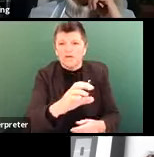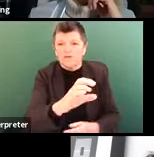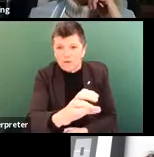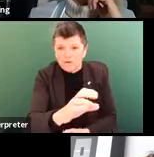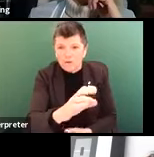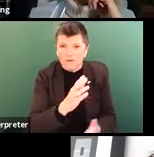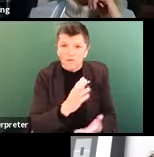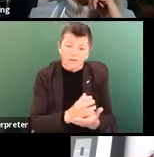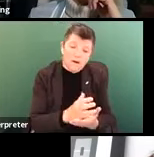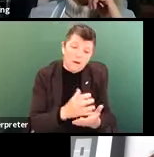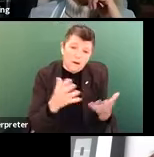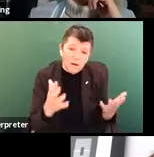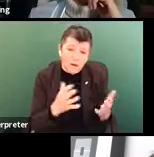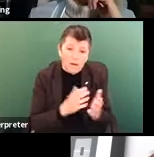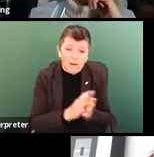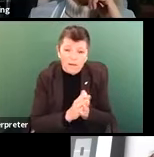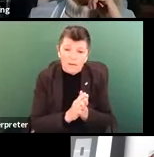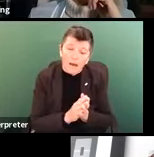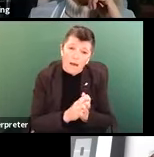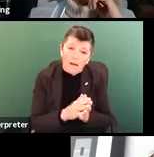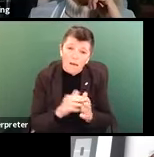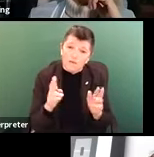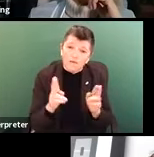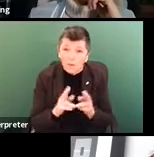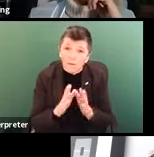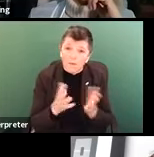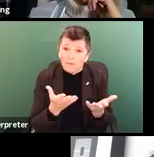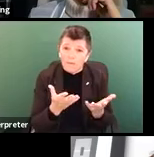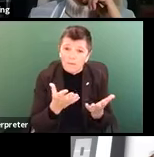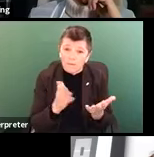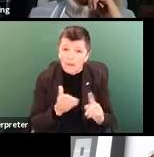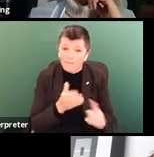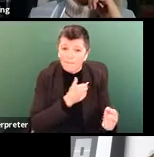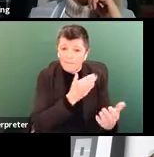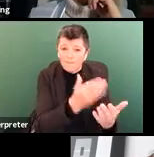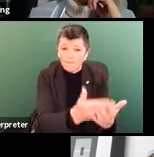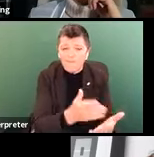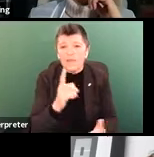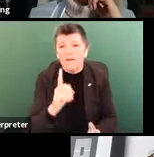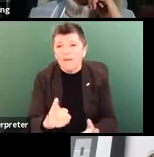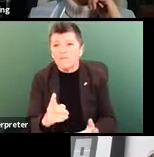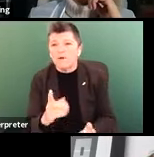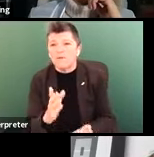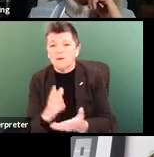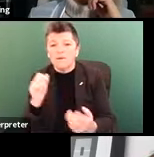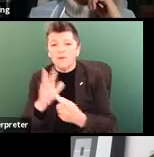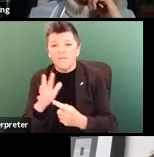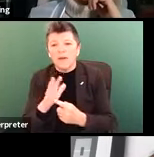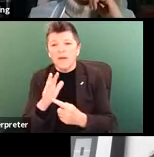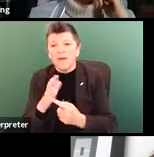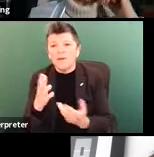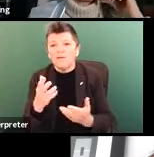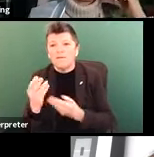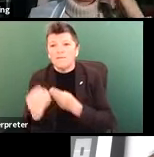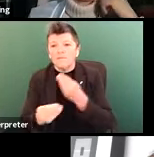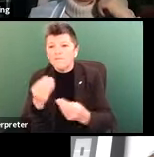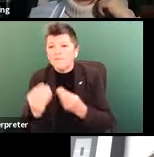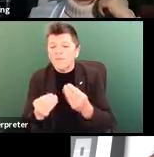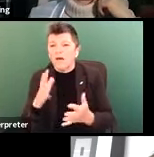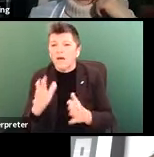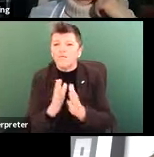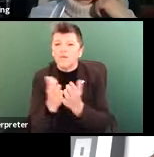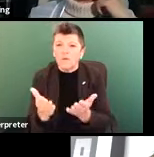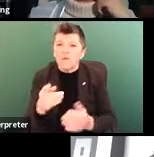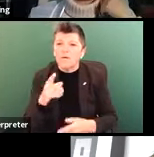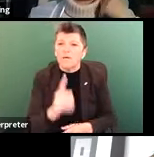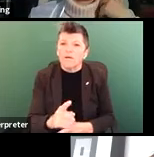title, subtitle you see. Anyway, the argument of the book is that in the normal dynamics